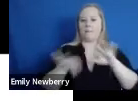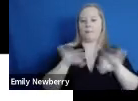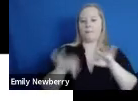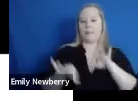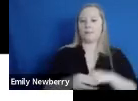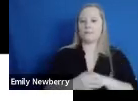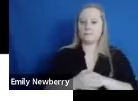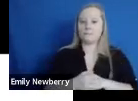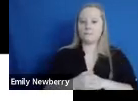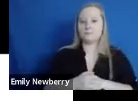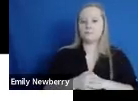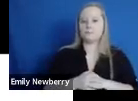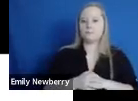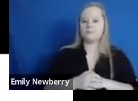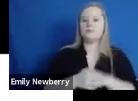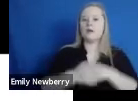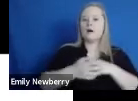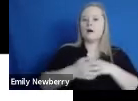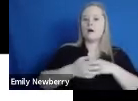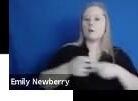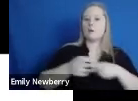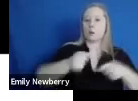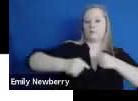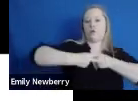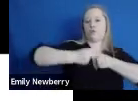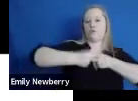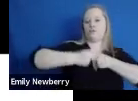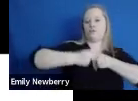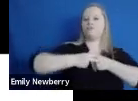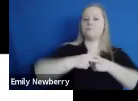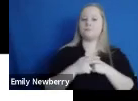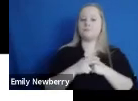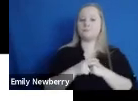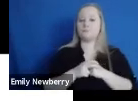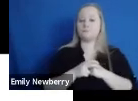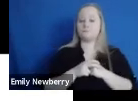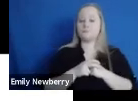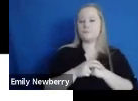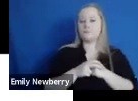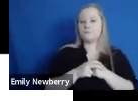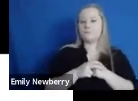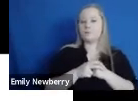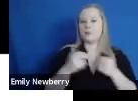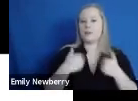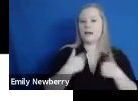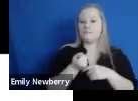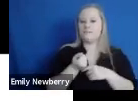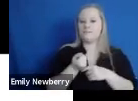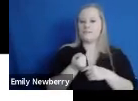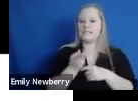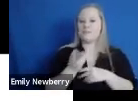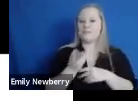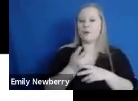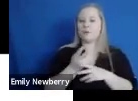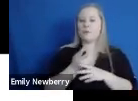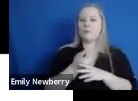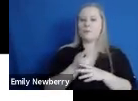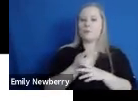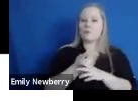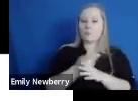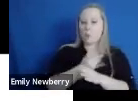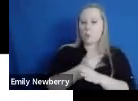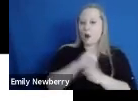So going back to conservation, so with conservation, we have several projects that we do. We work with the